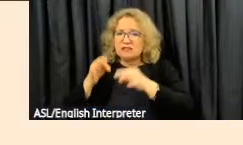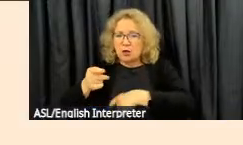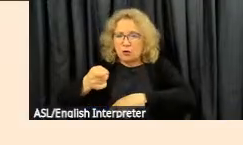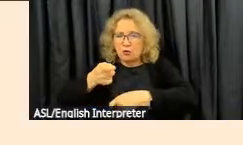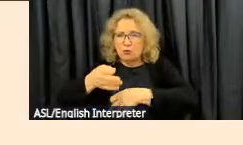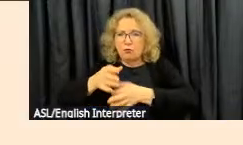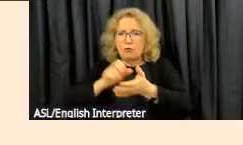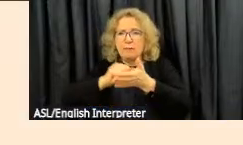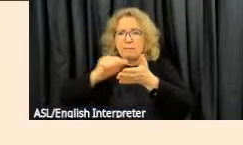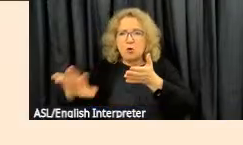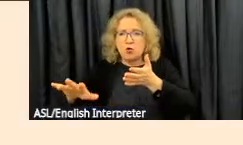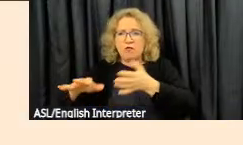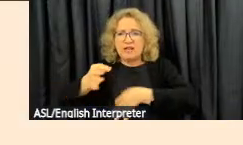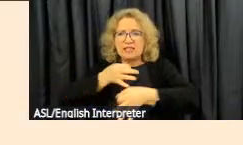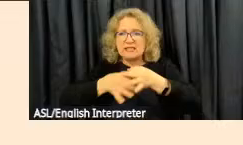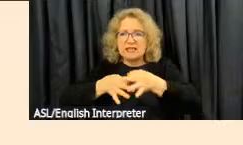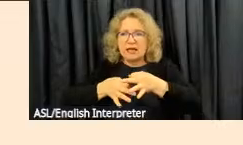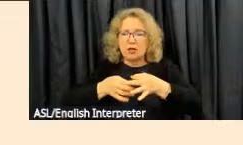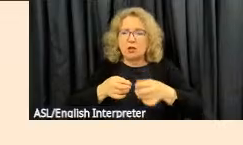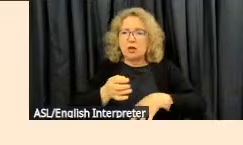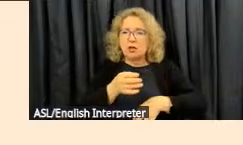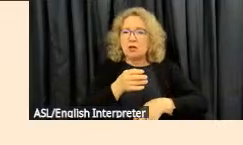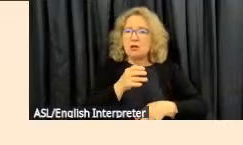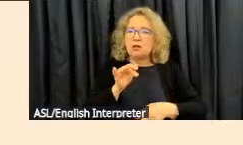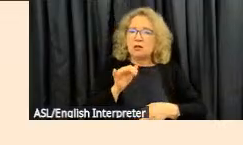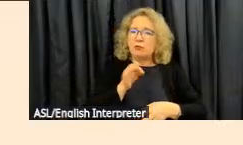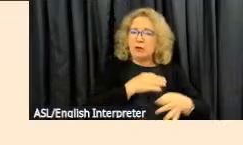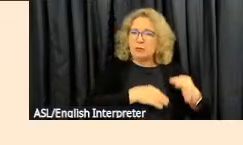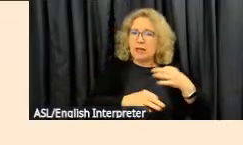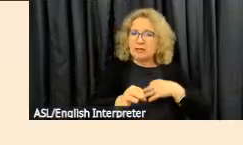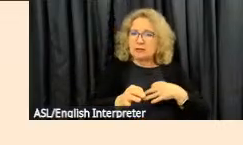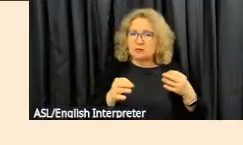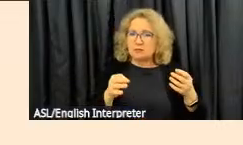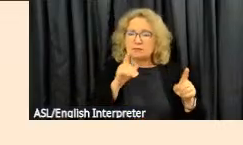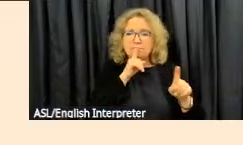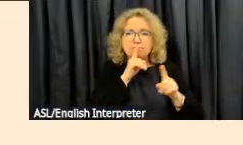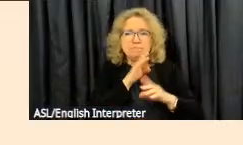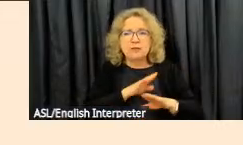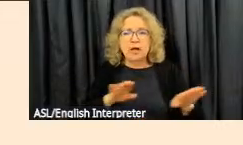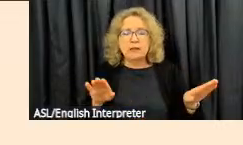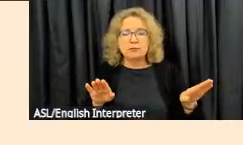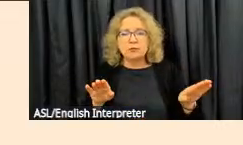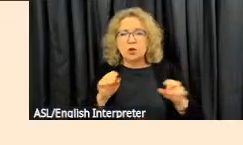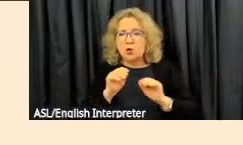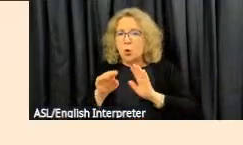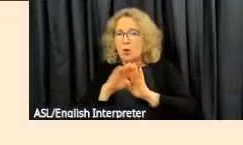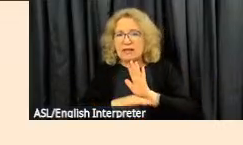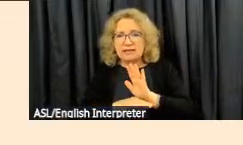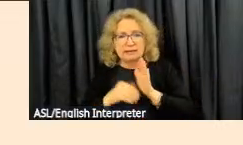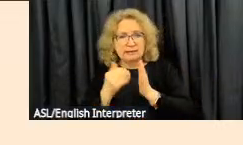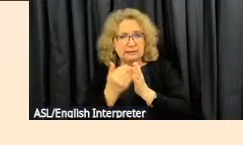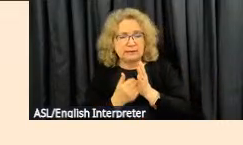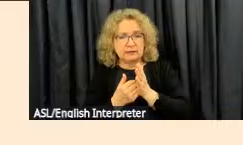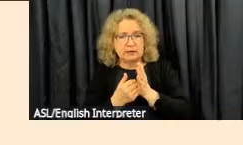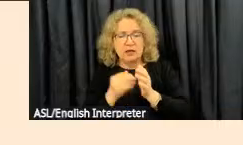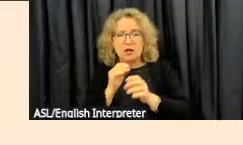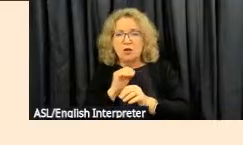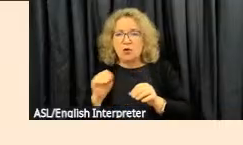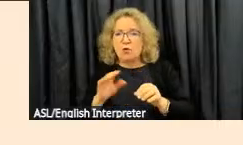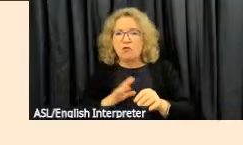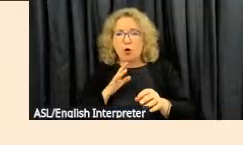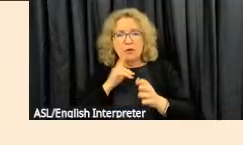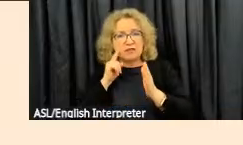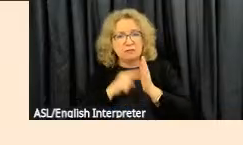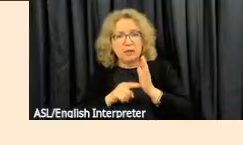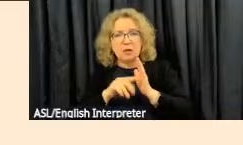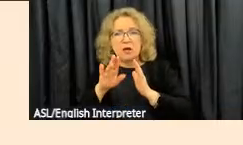it. Silence. No list. They had never had a formal inspection by an actual bridge